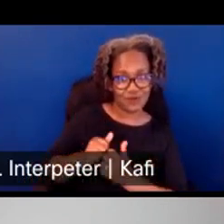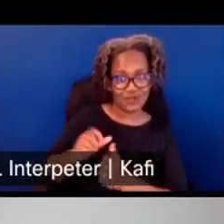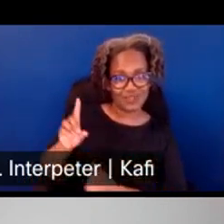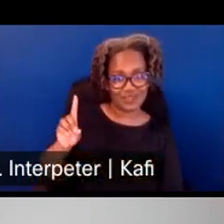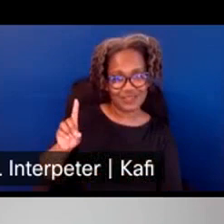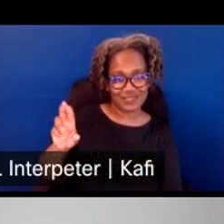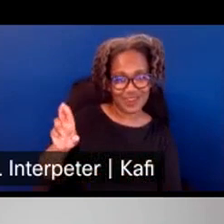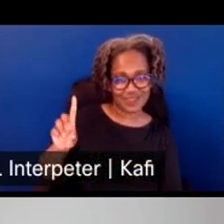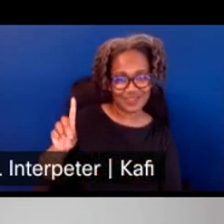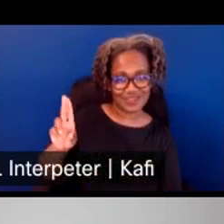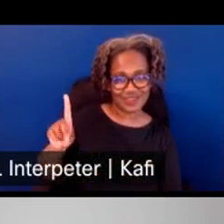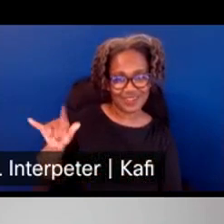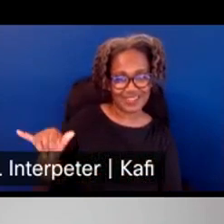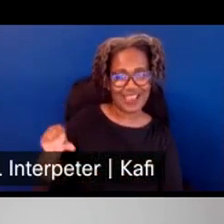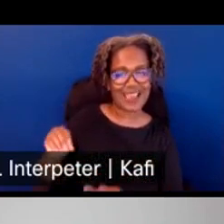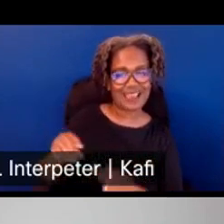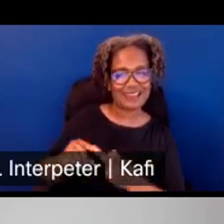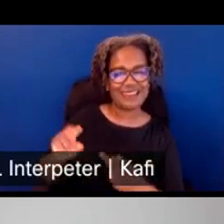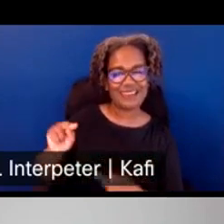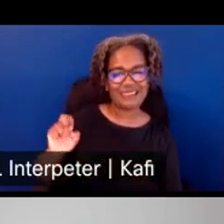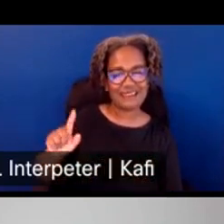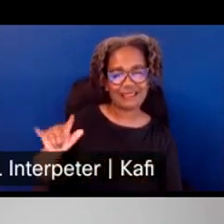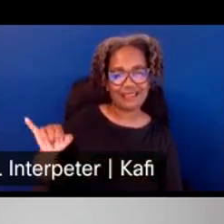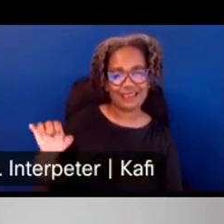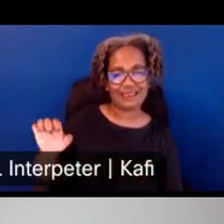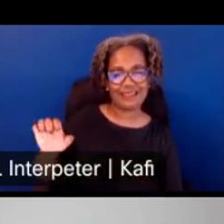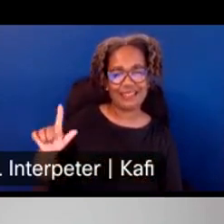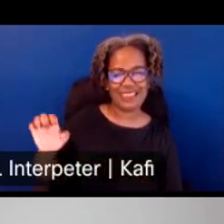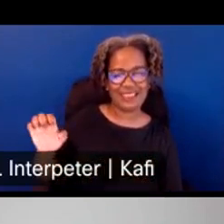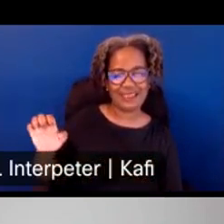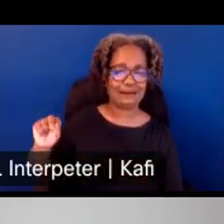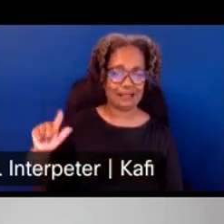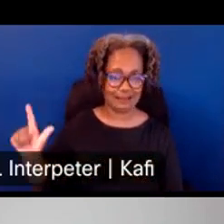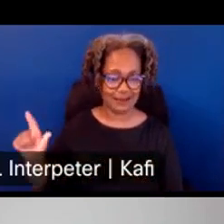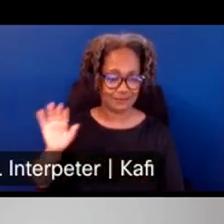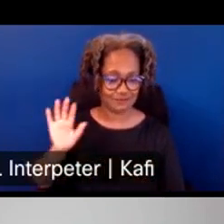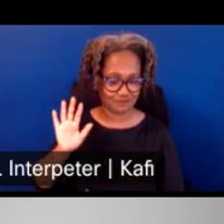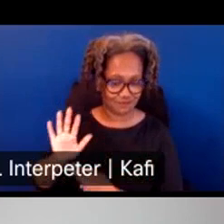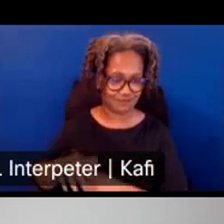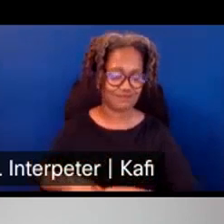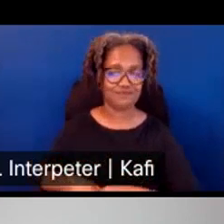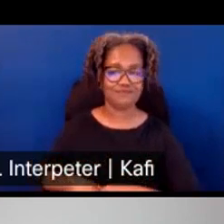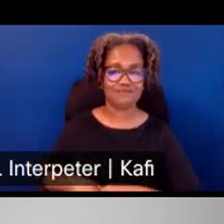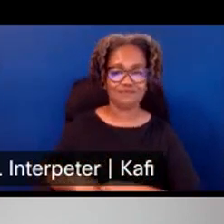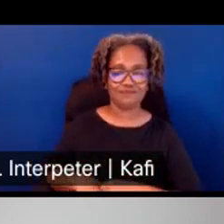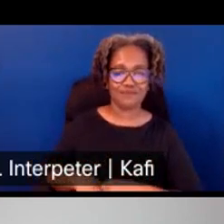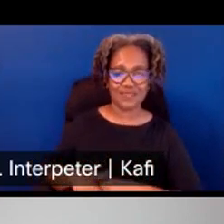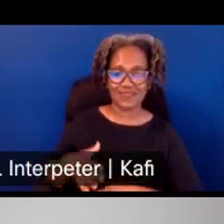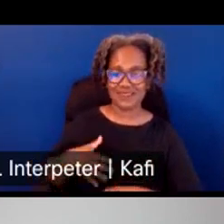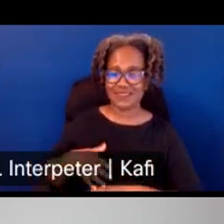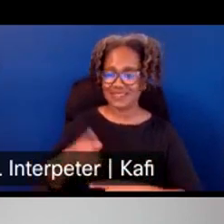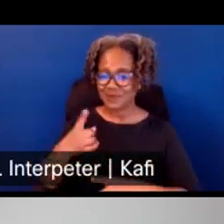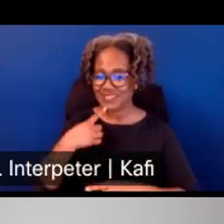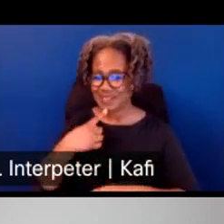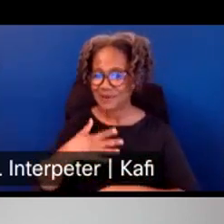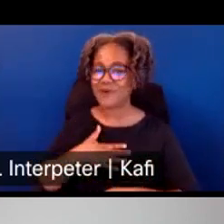Lee. That's another comment. I'll finish that in a second. My sister graduated from their college. It's a great school. Thank you for sharing that.